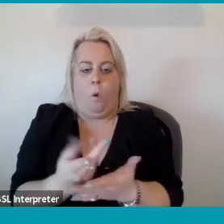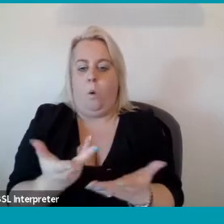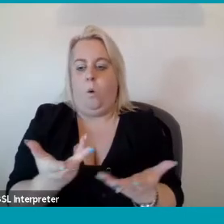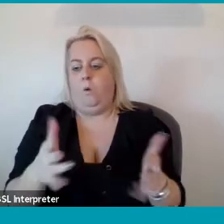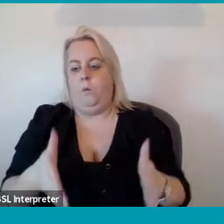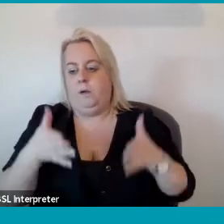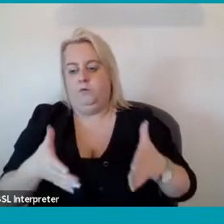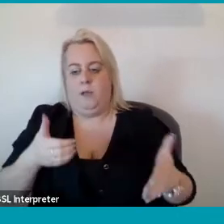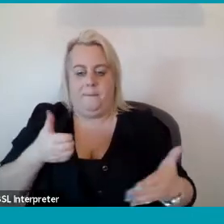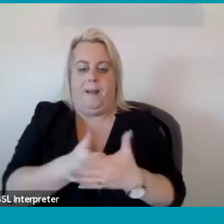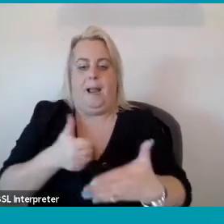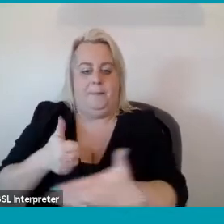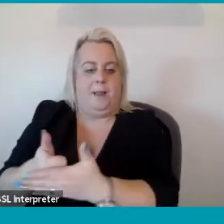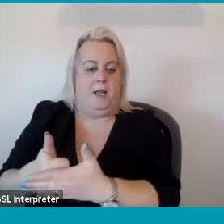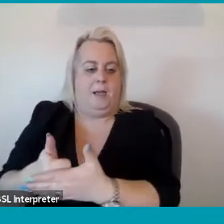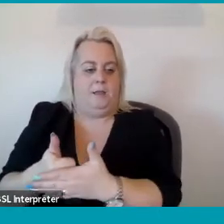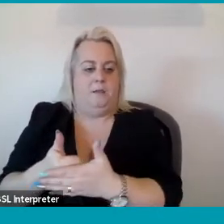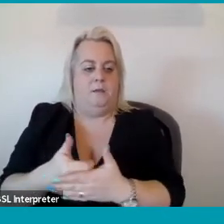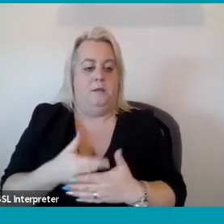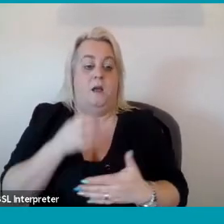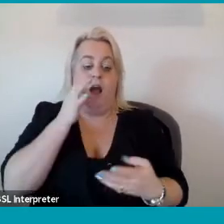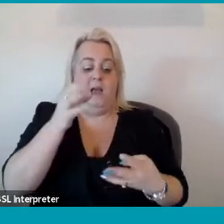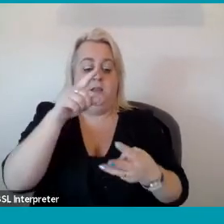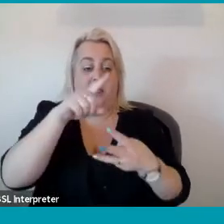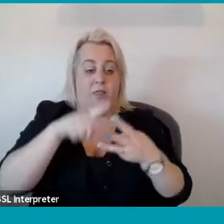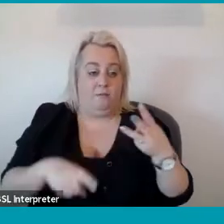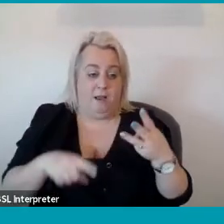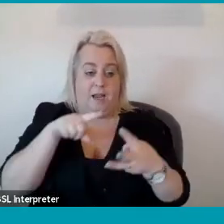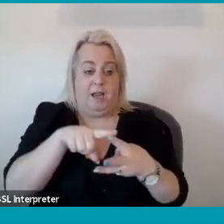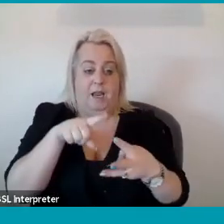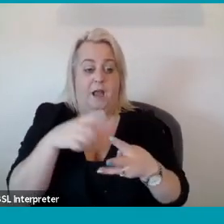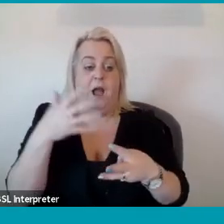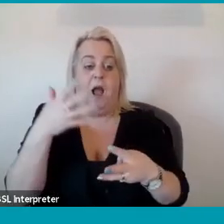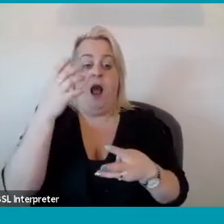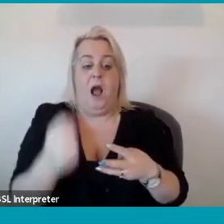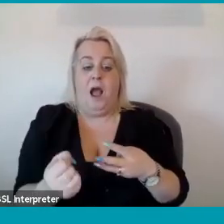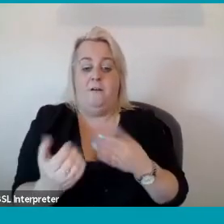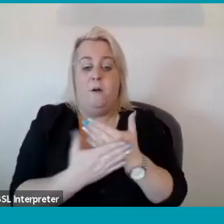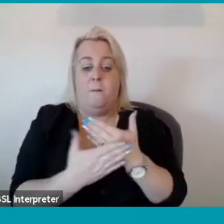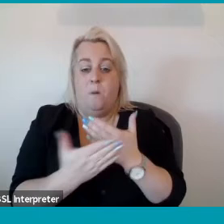workplace accidents than non-disabled people, the same amount or fewer?